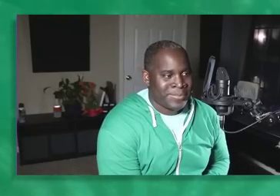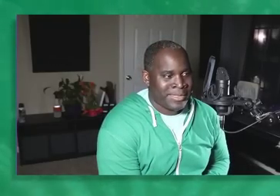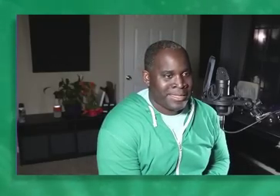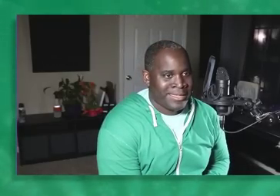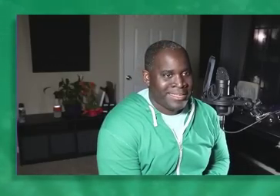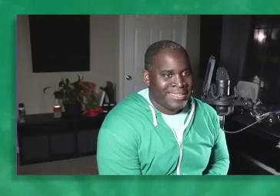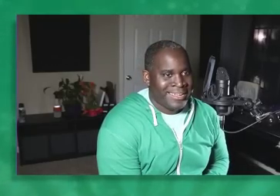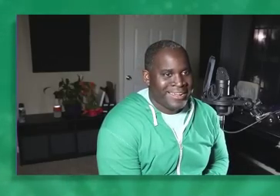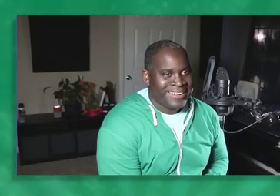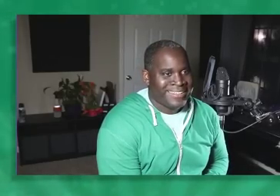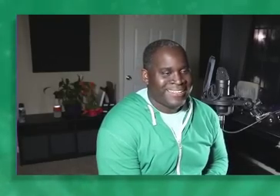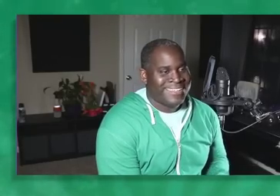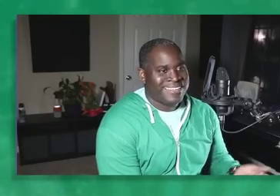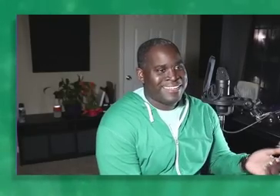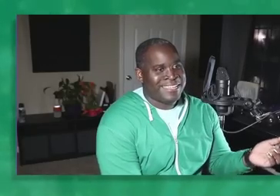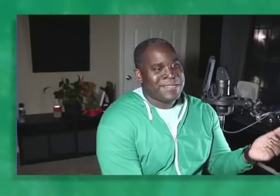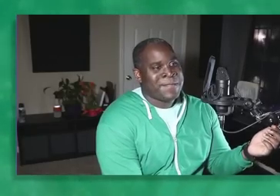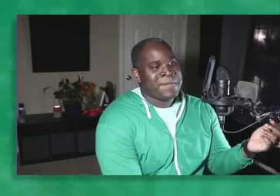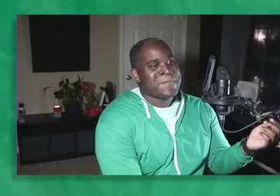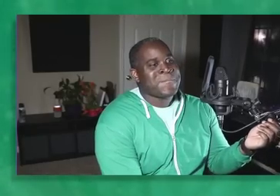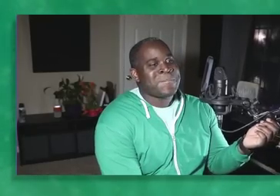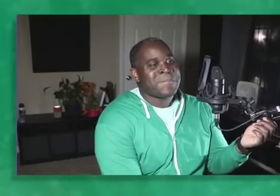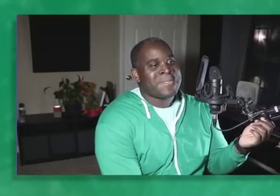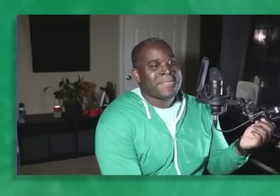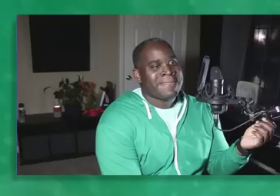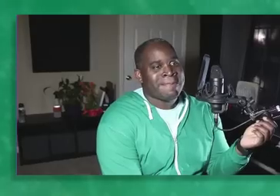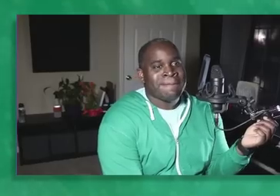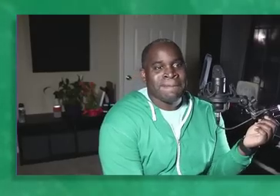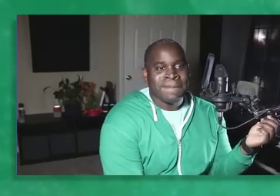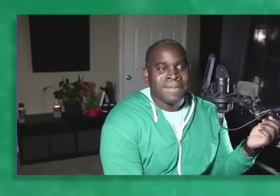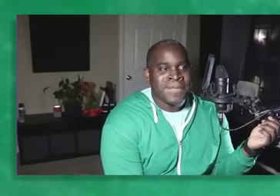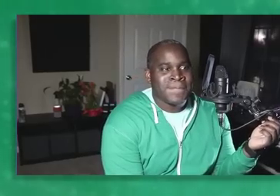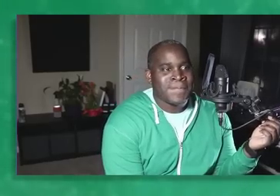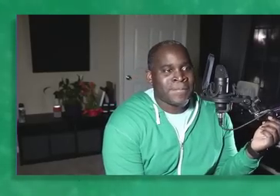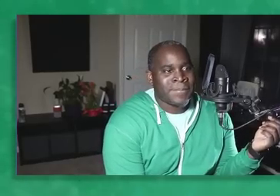I always say, heavily armed human troops.